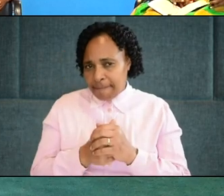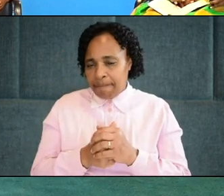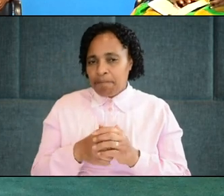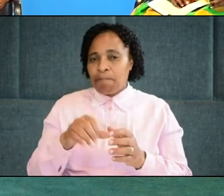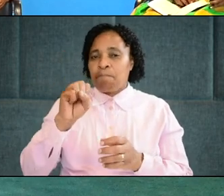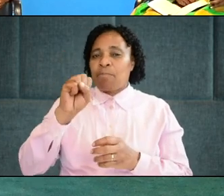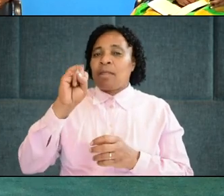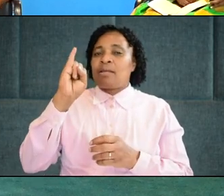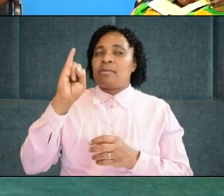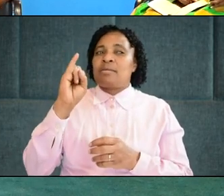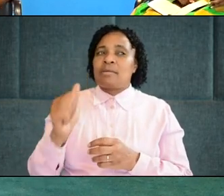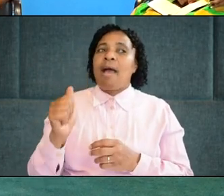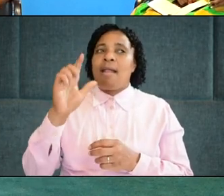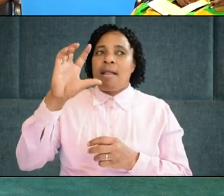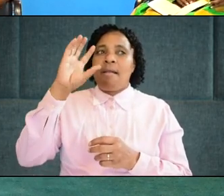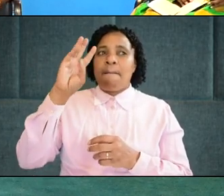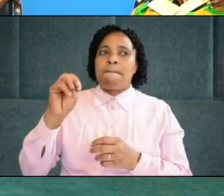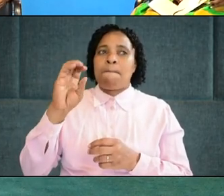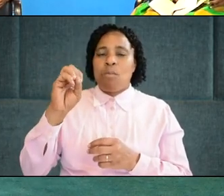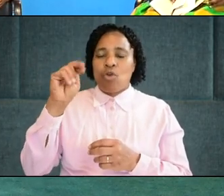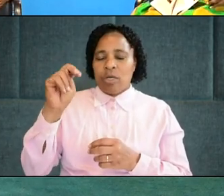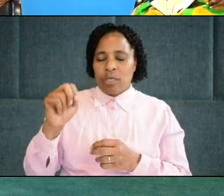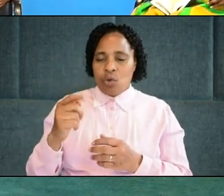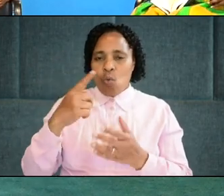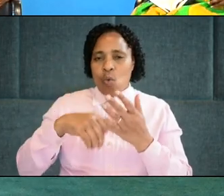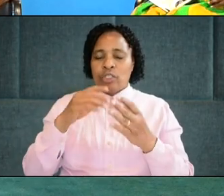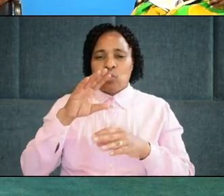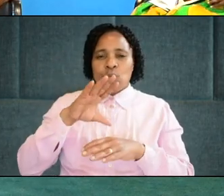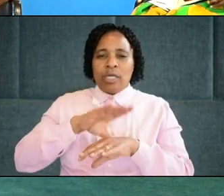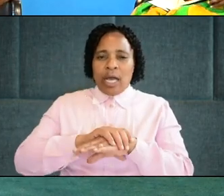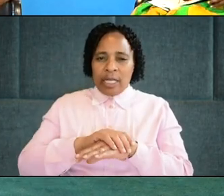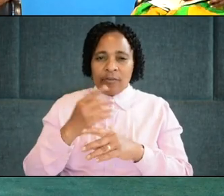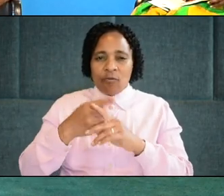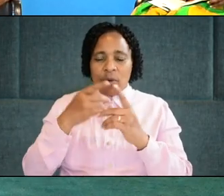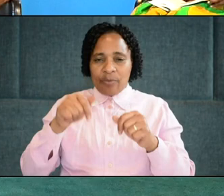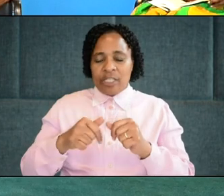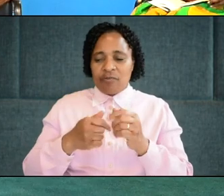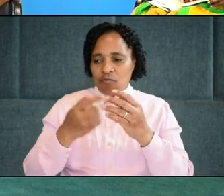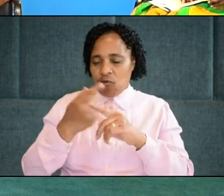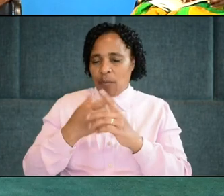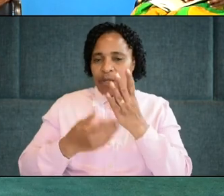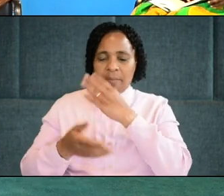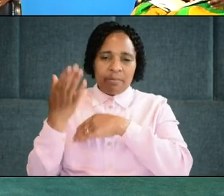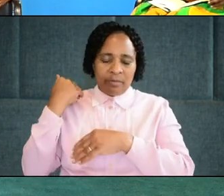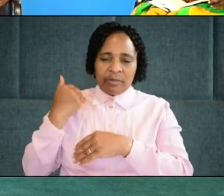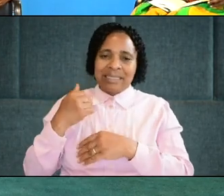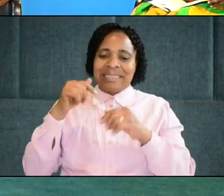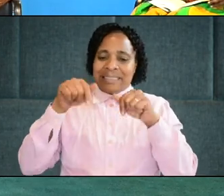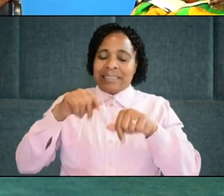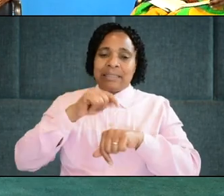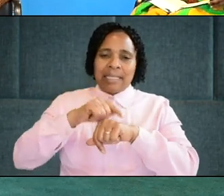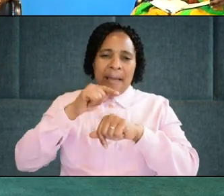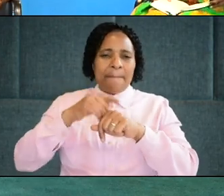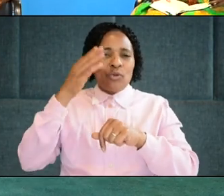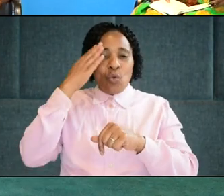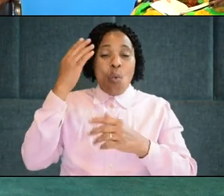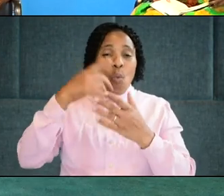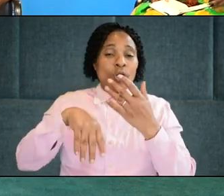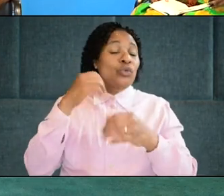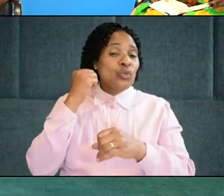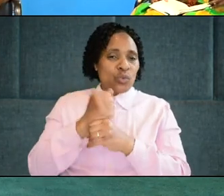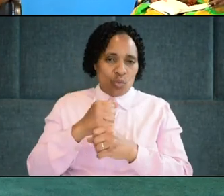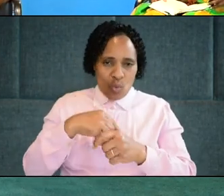Salmon, go ahead. So what you get from this is, despite their previous sin, this time they knew what they had to